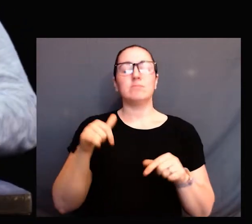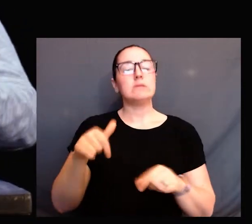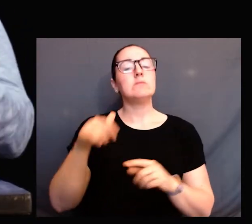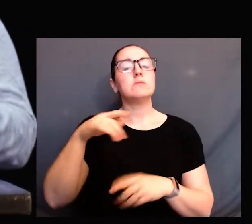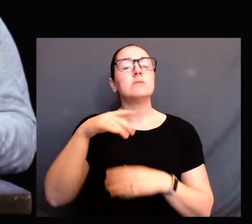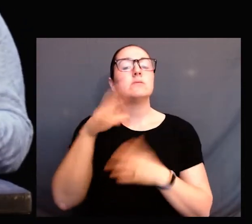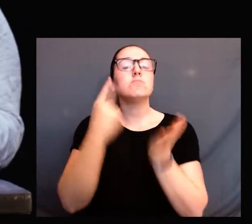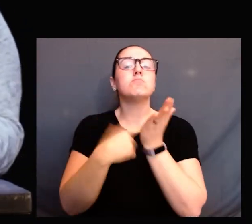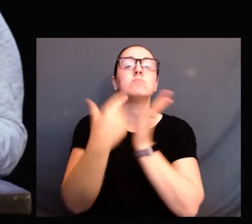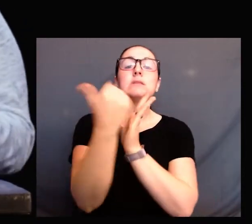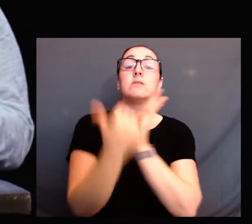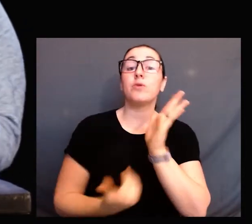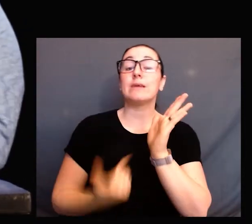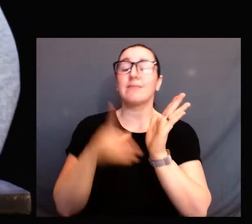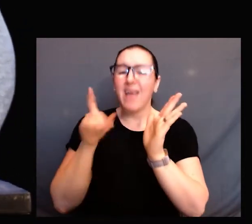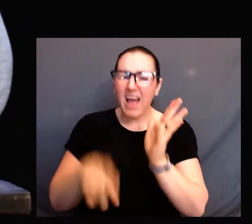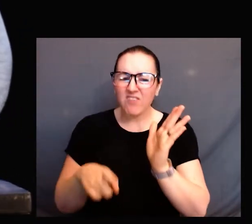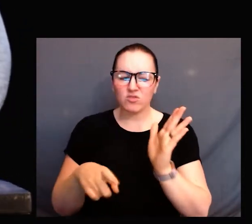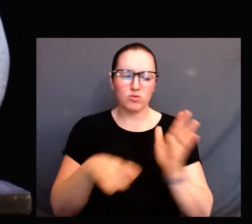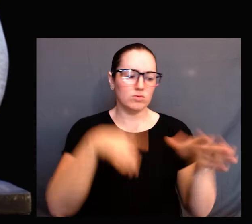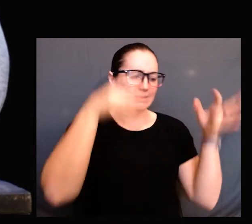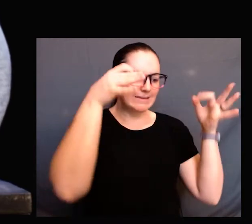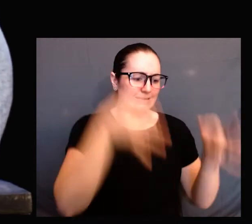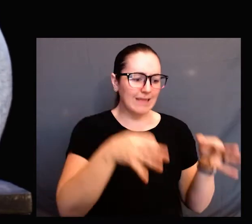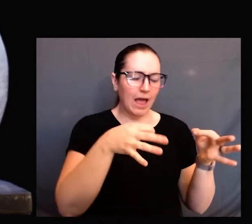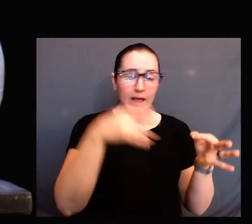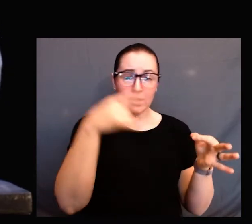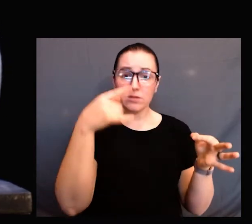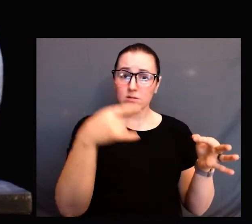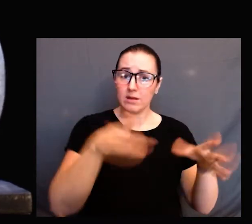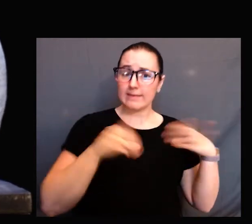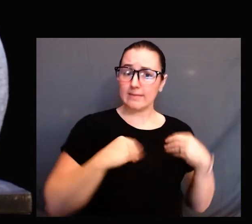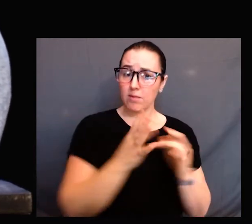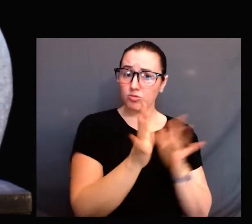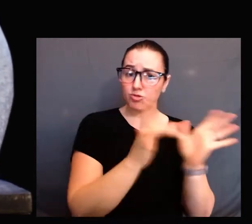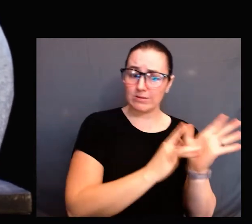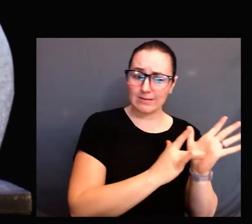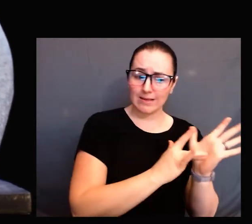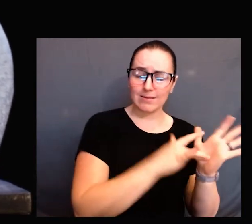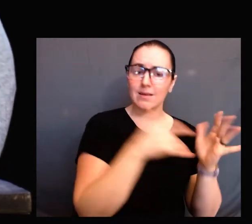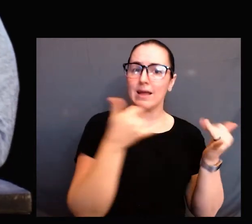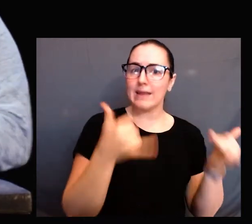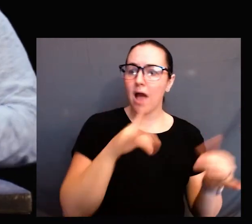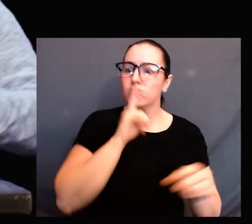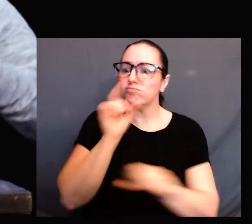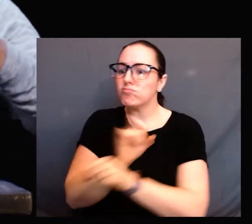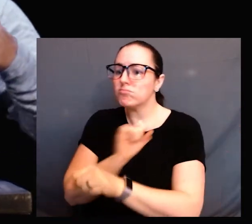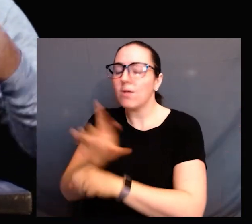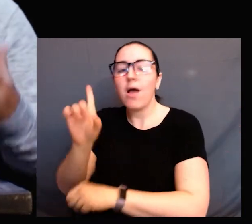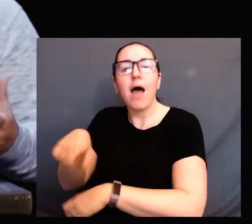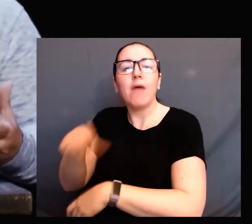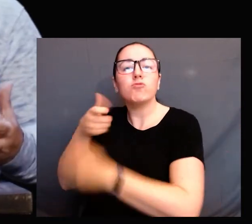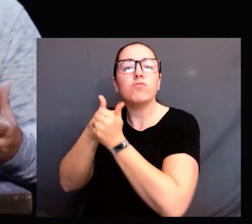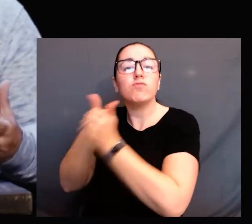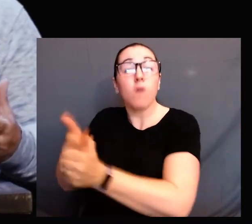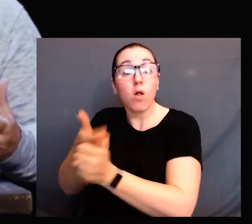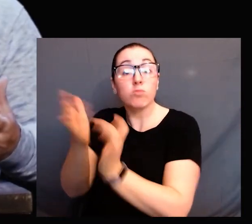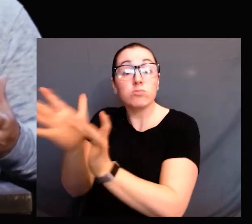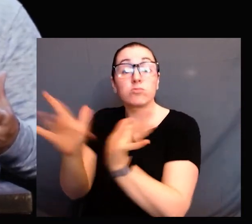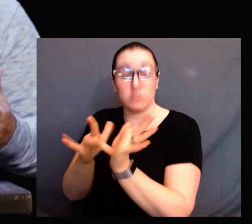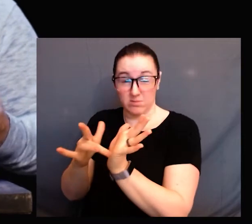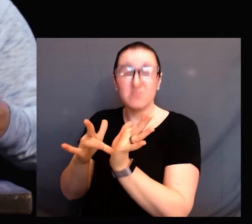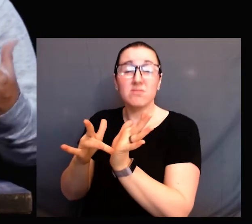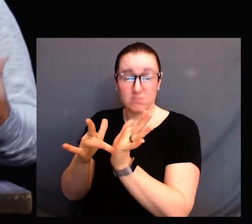series, is that we have to move from simply making a decision for Jesus to actually following